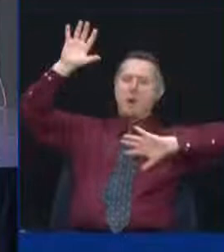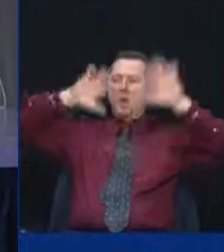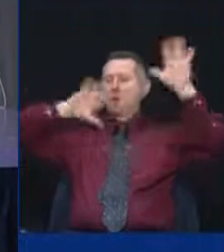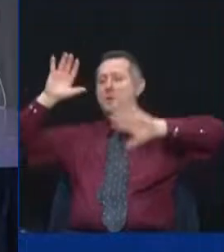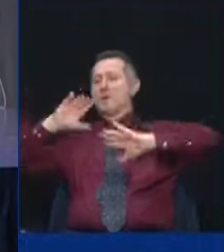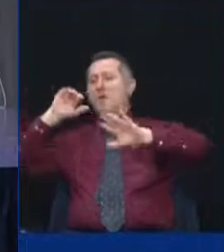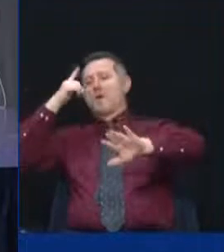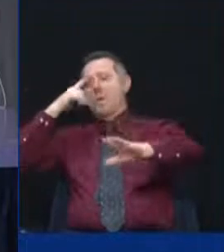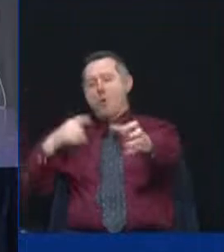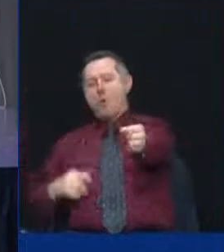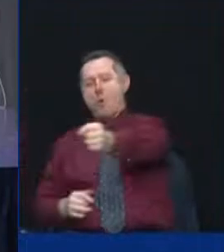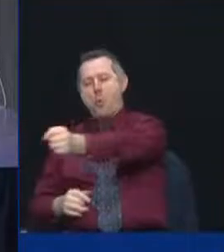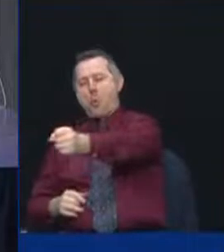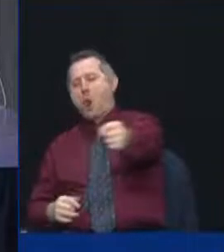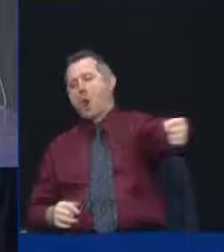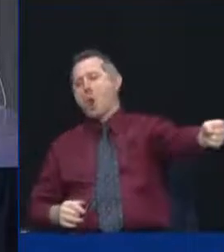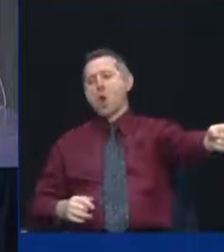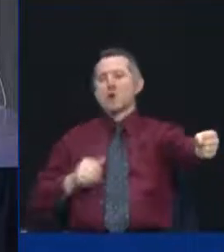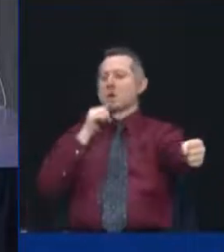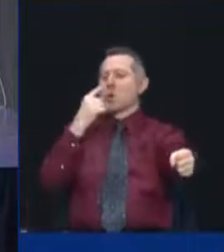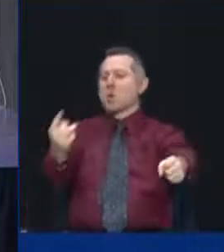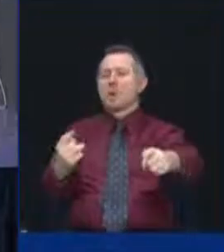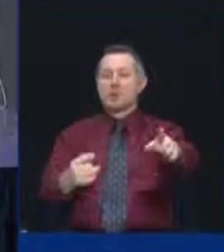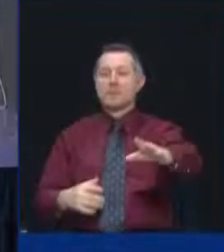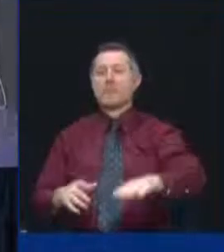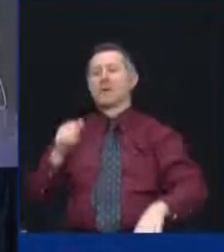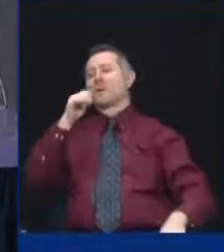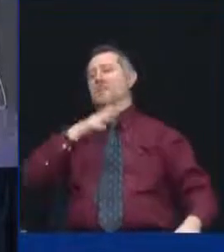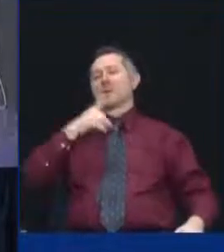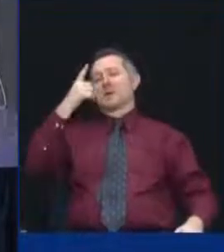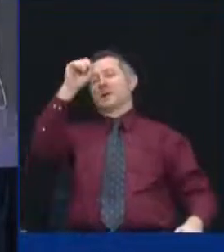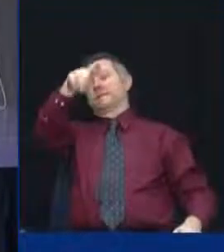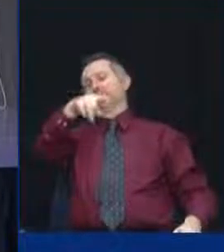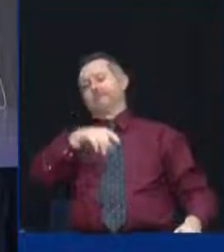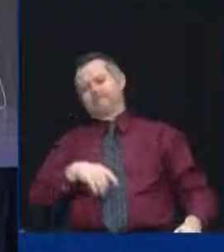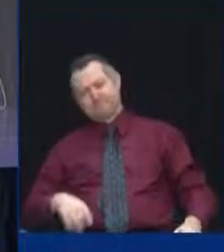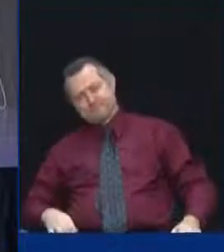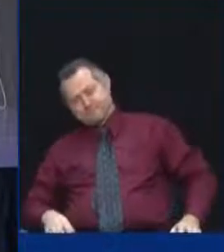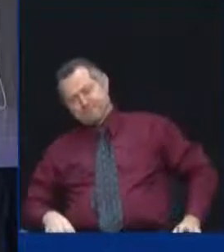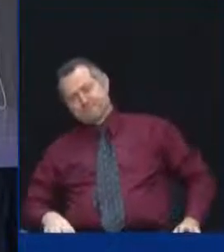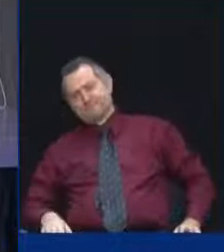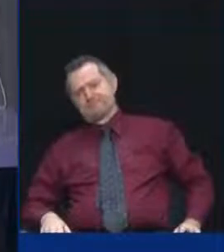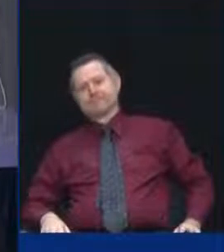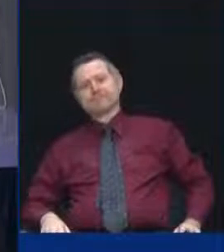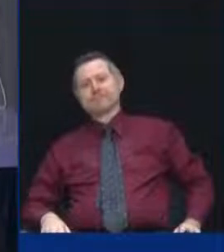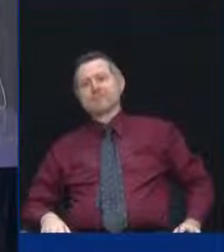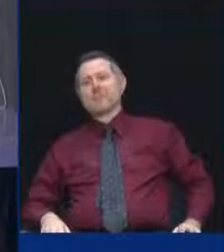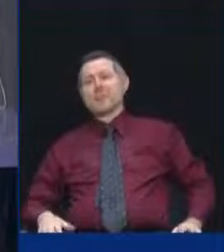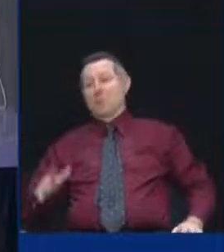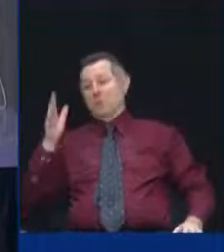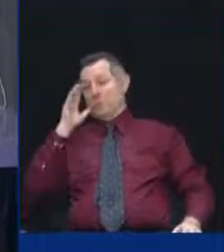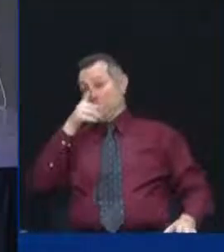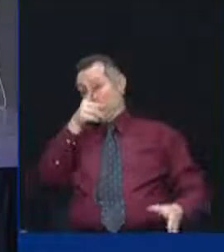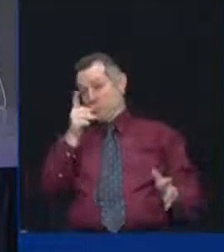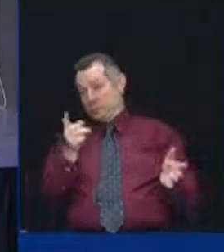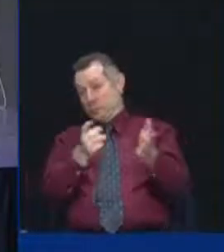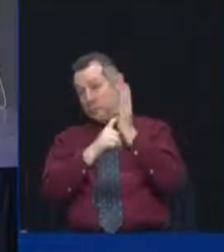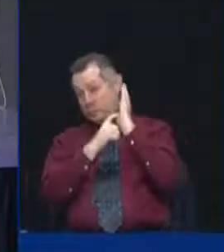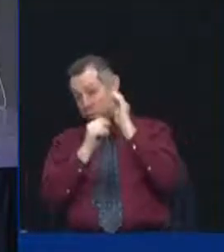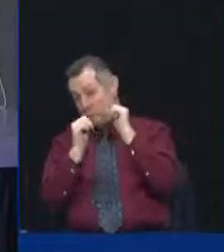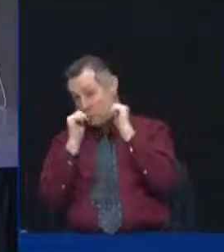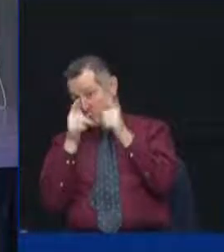a second, please. Let's do this one at a time. Nobody- That's indoors. Will you require all vaccinations